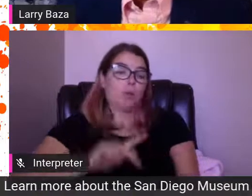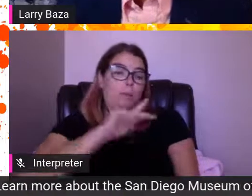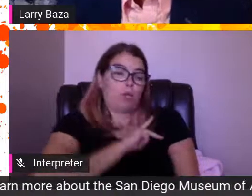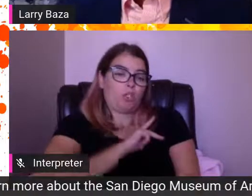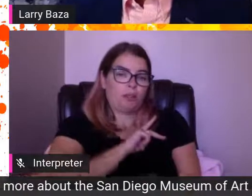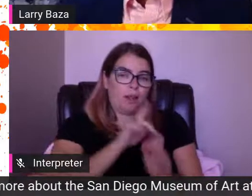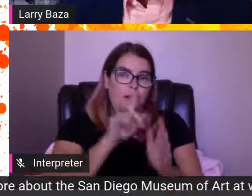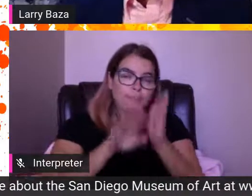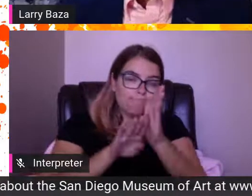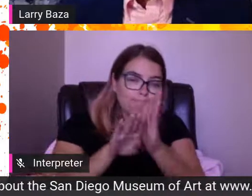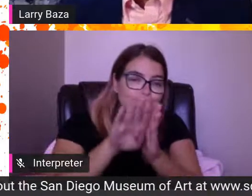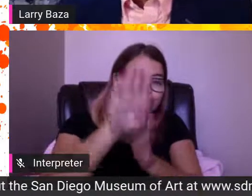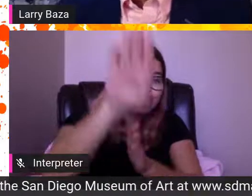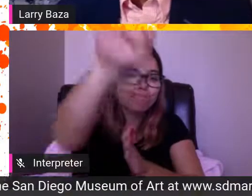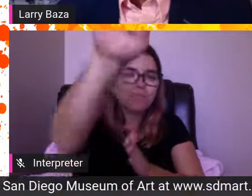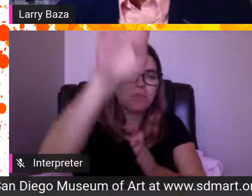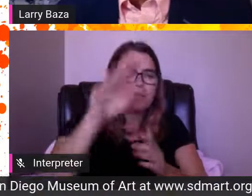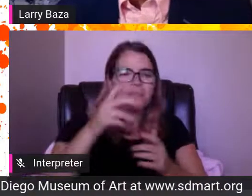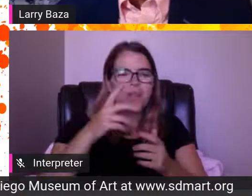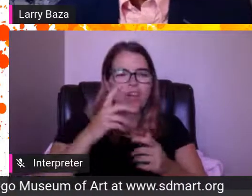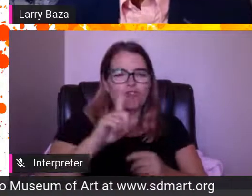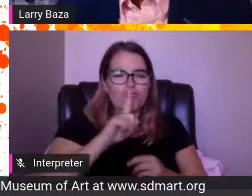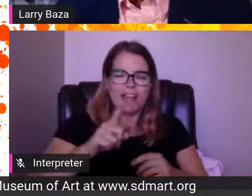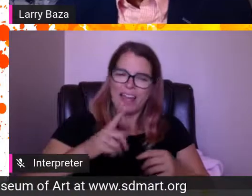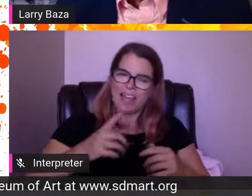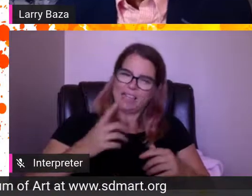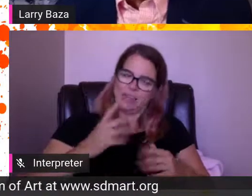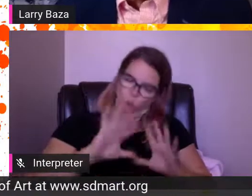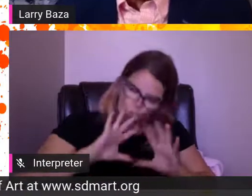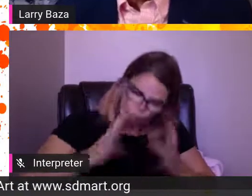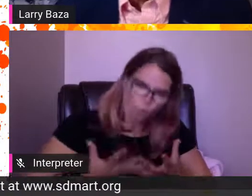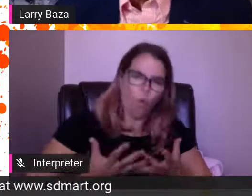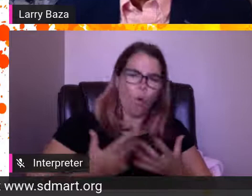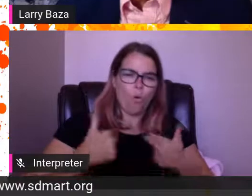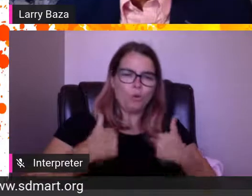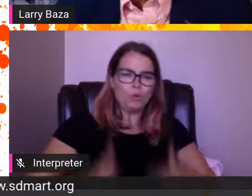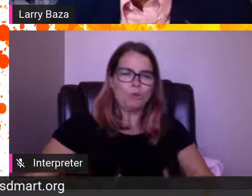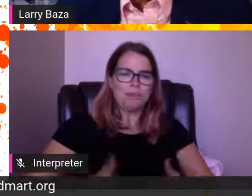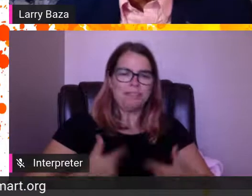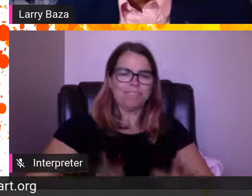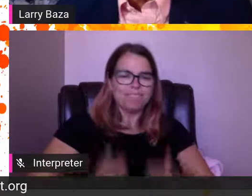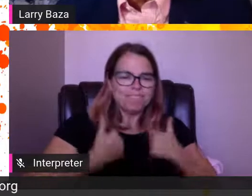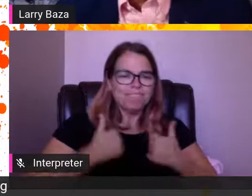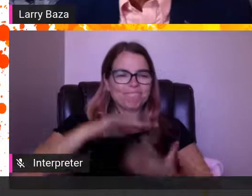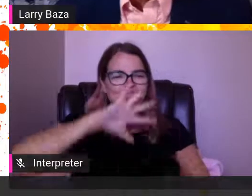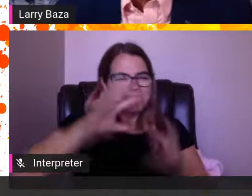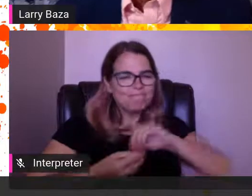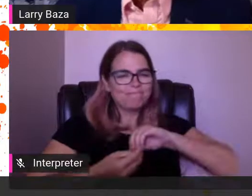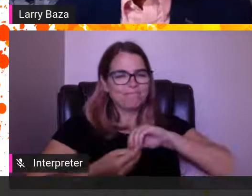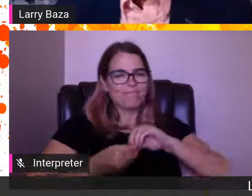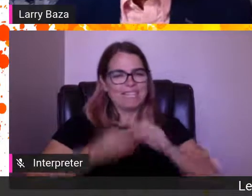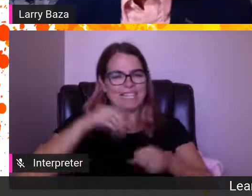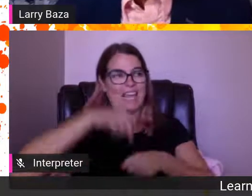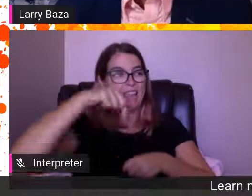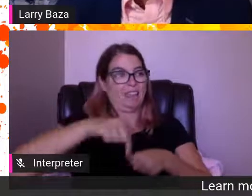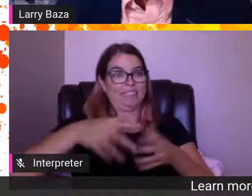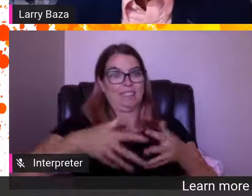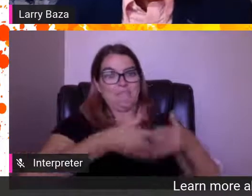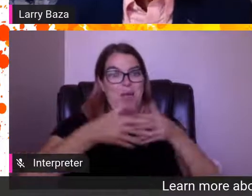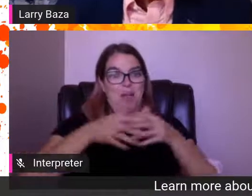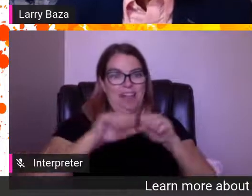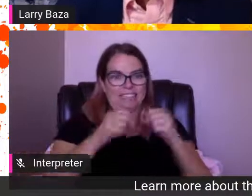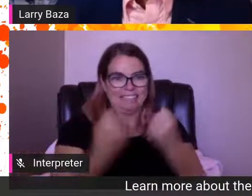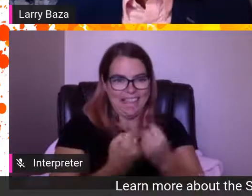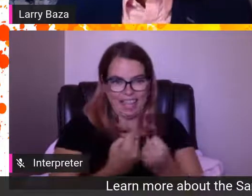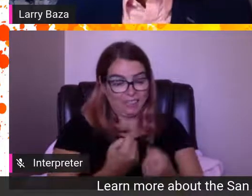trajectory, being whole human beings in this American society, this great American experiment. And what better